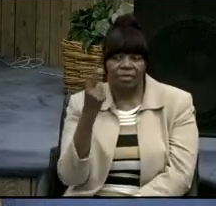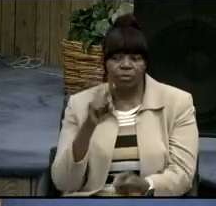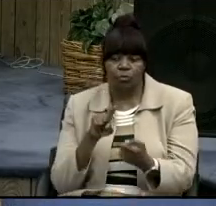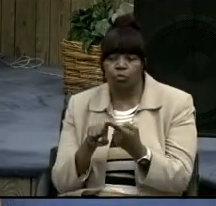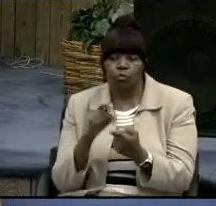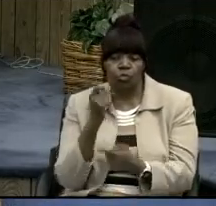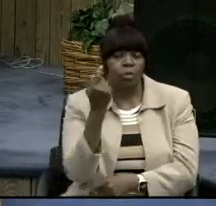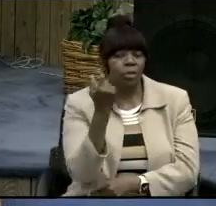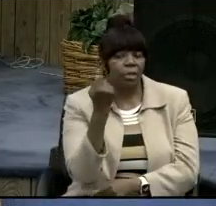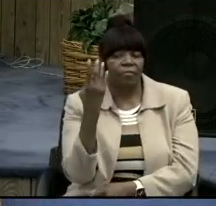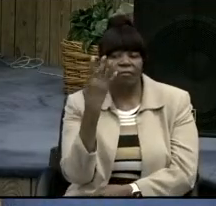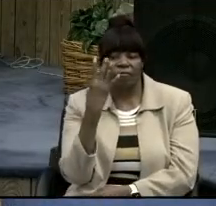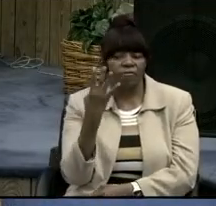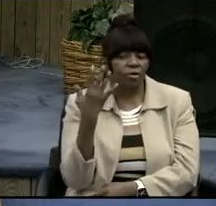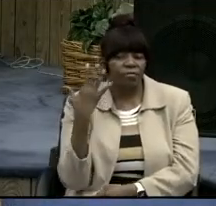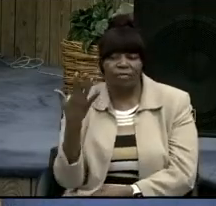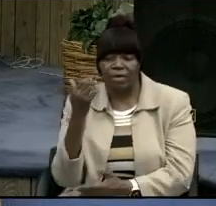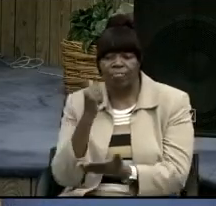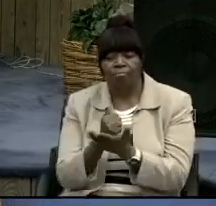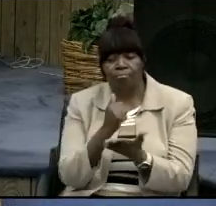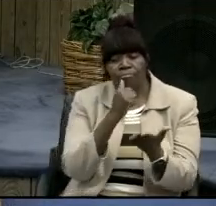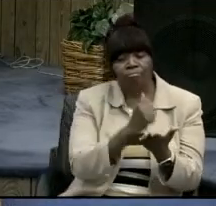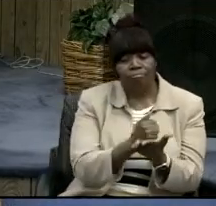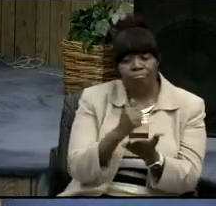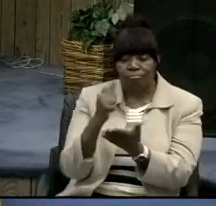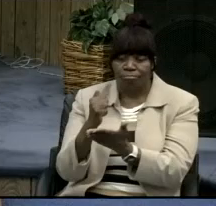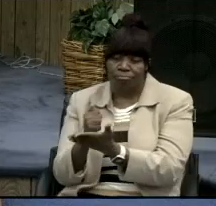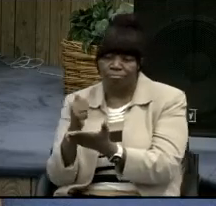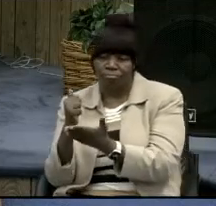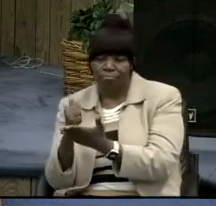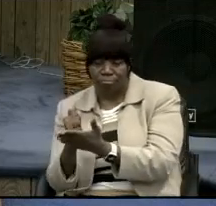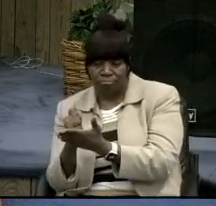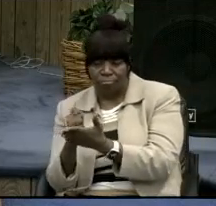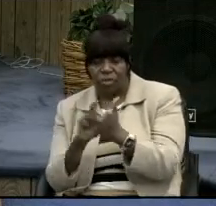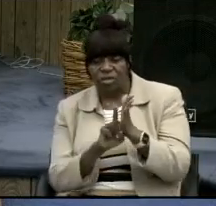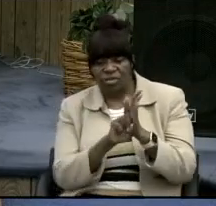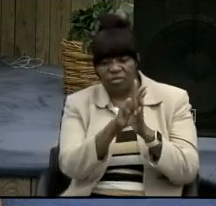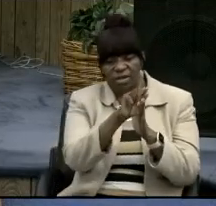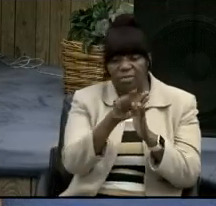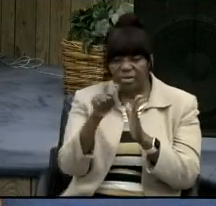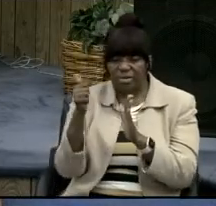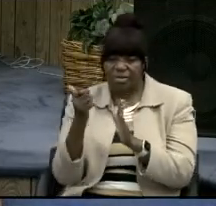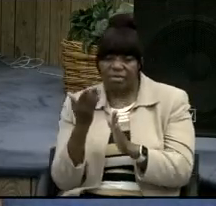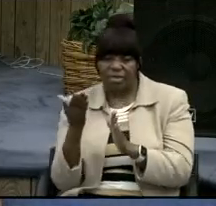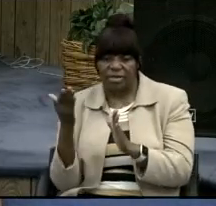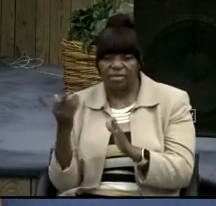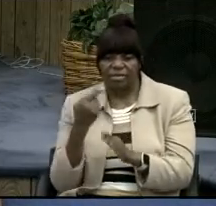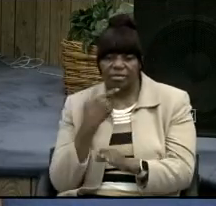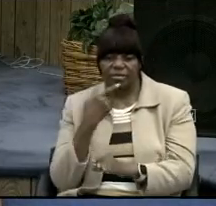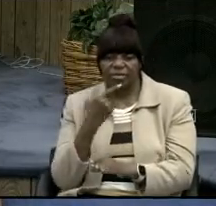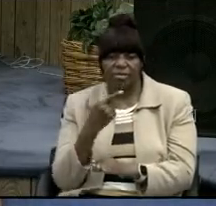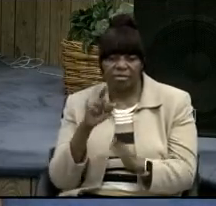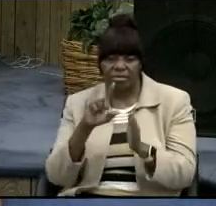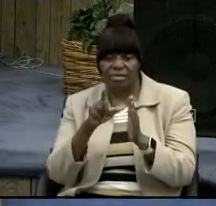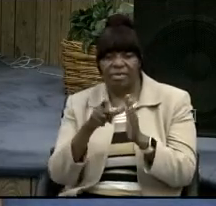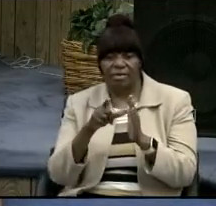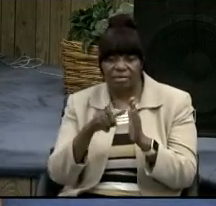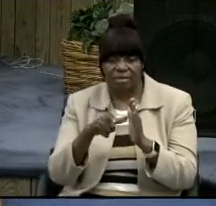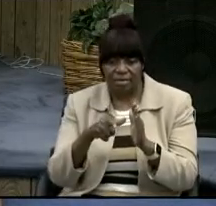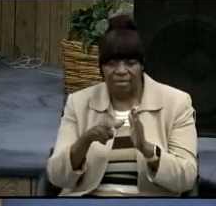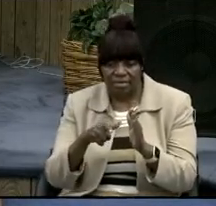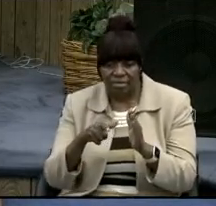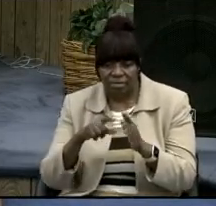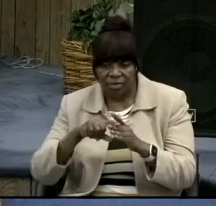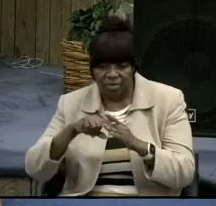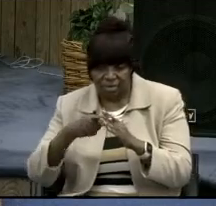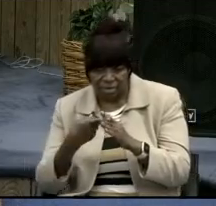11:45. Amen, amen. And we have some other things in development. We'll let you know when it's ready. But for now, we want